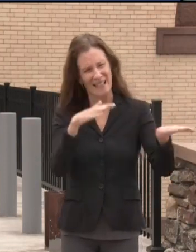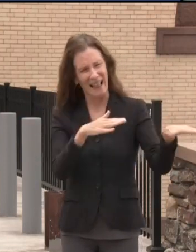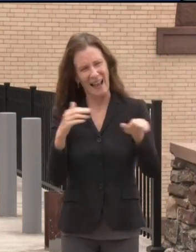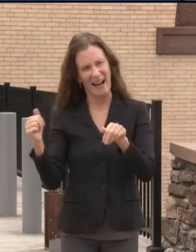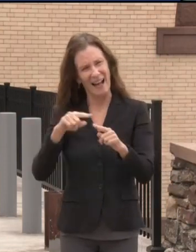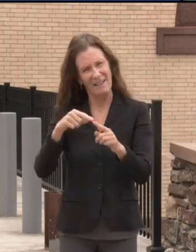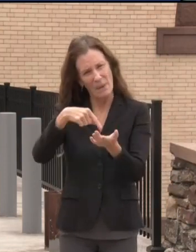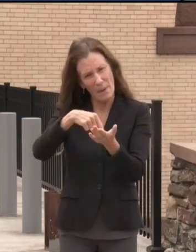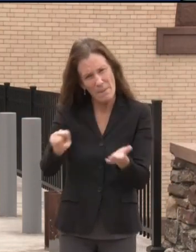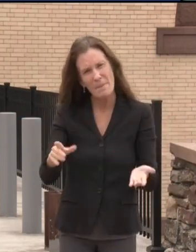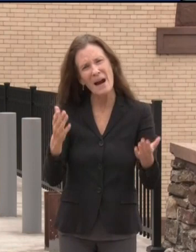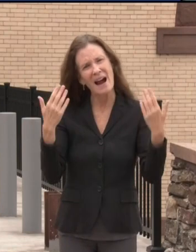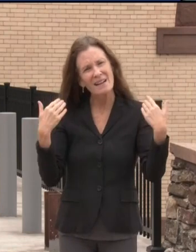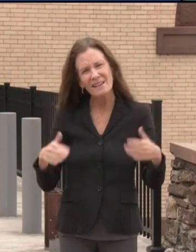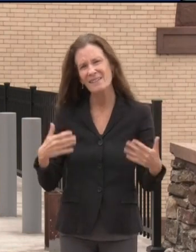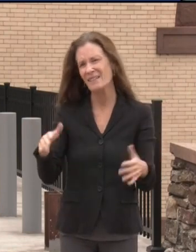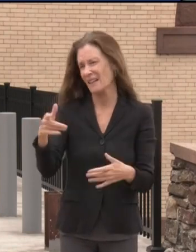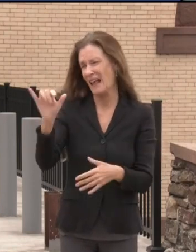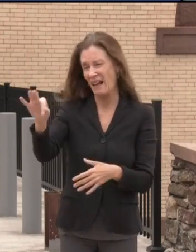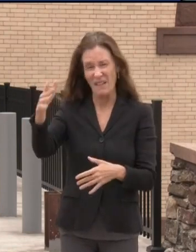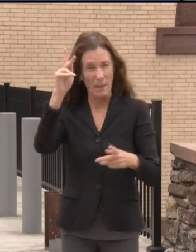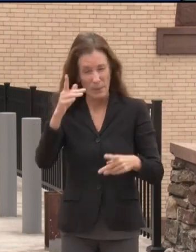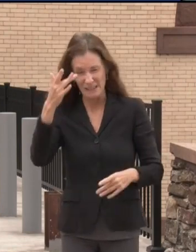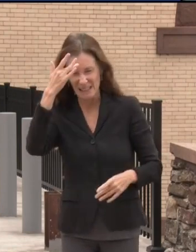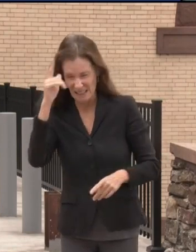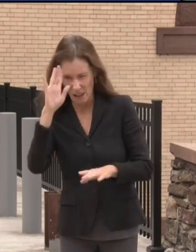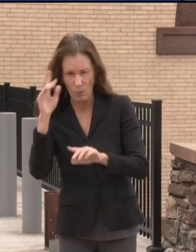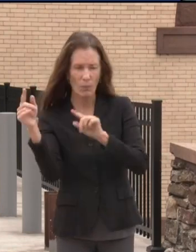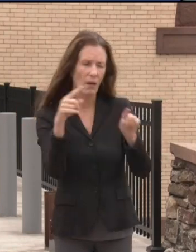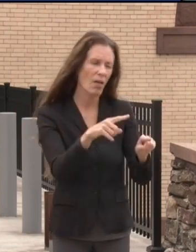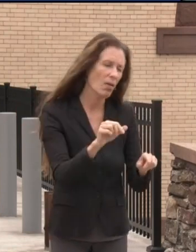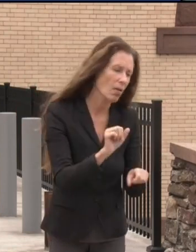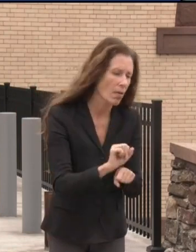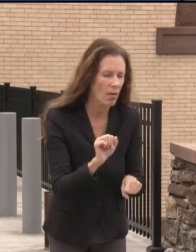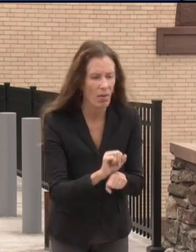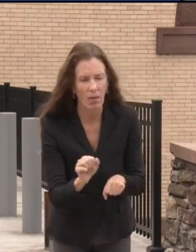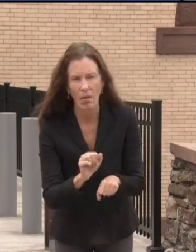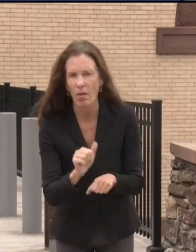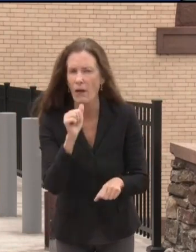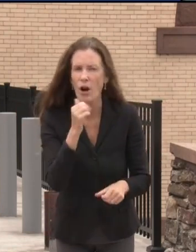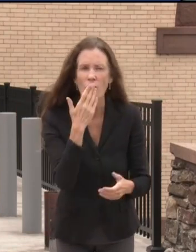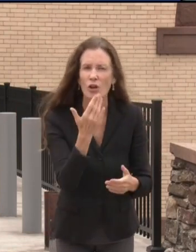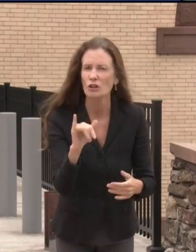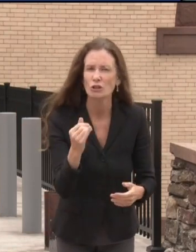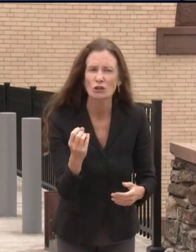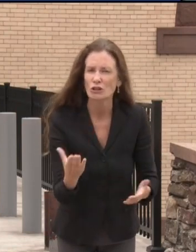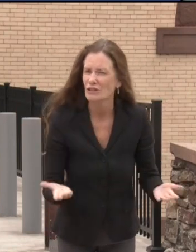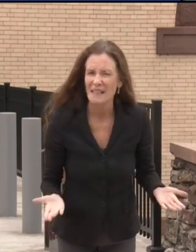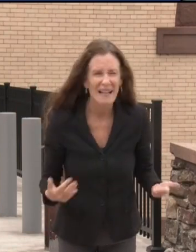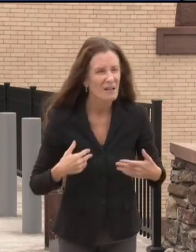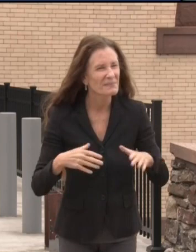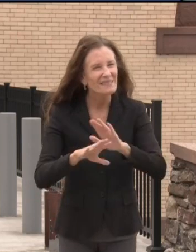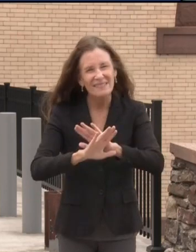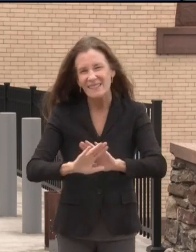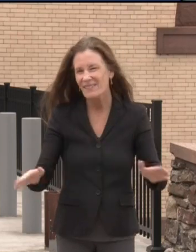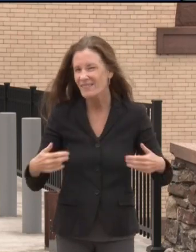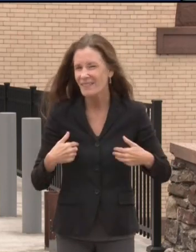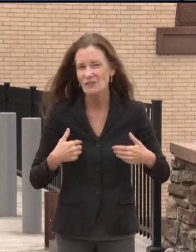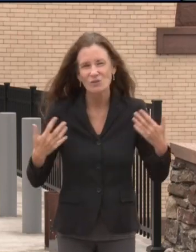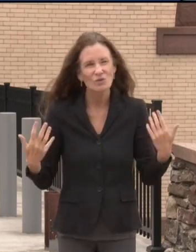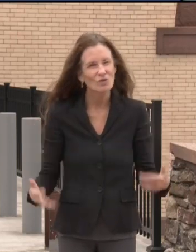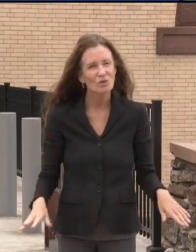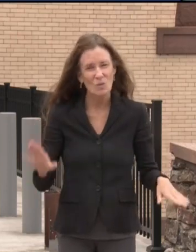when they show up. In fact, the American economy loses $160 billion annually due to illness